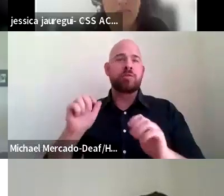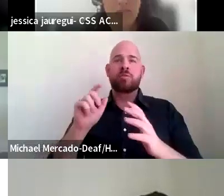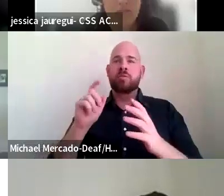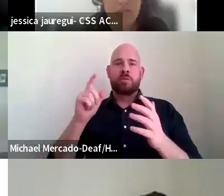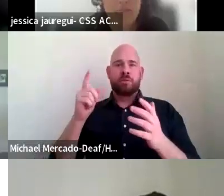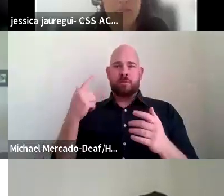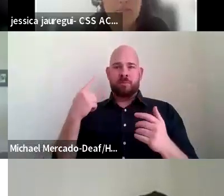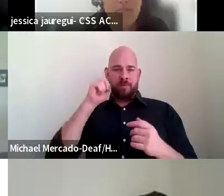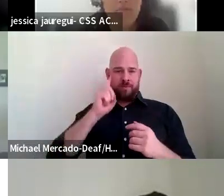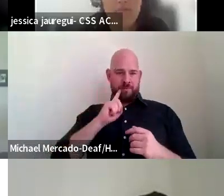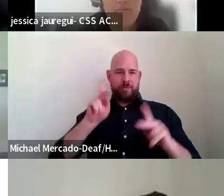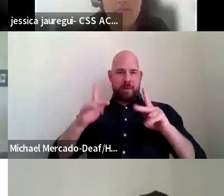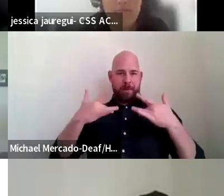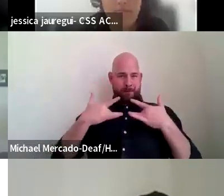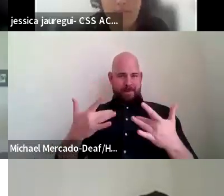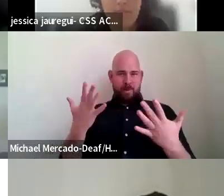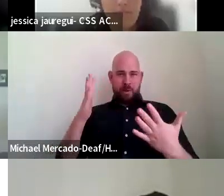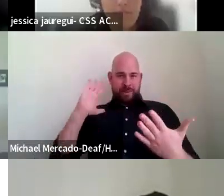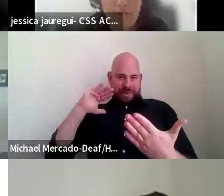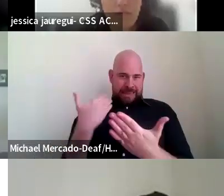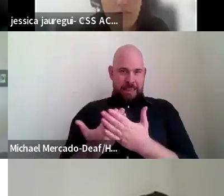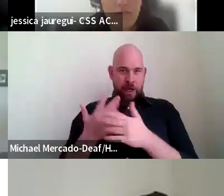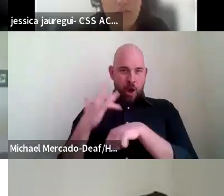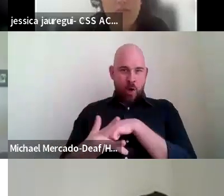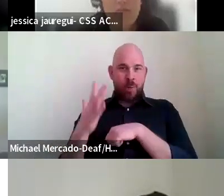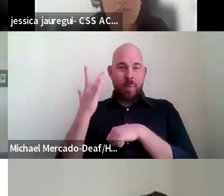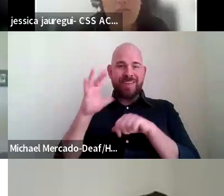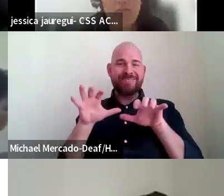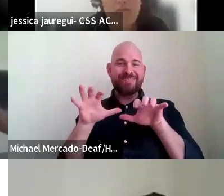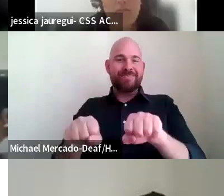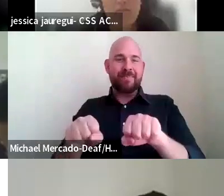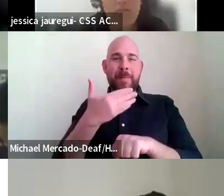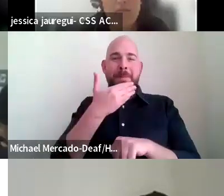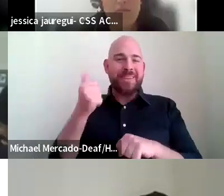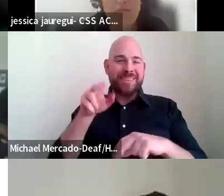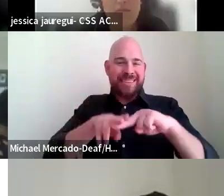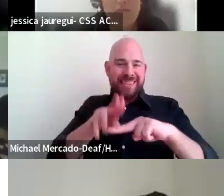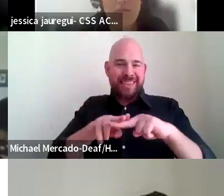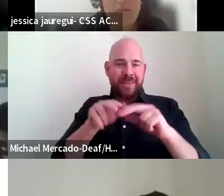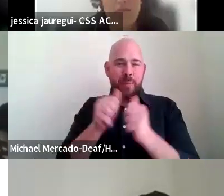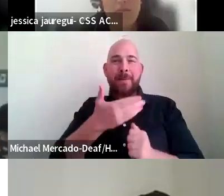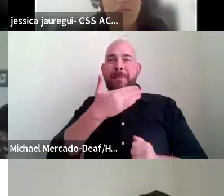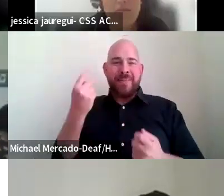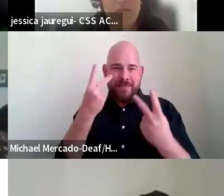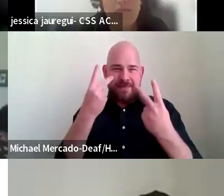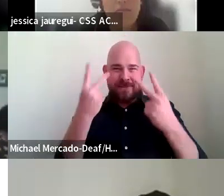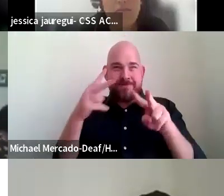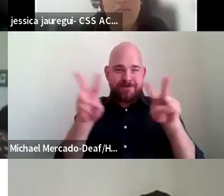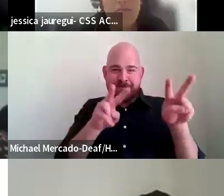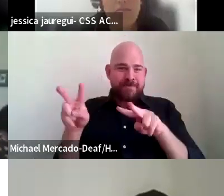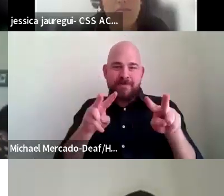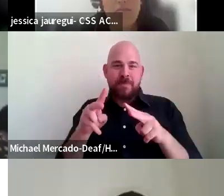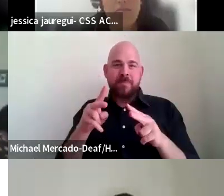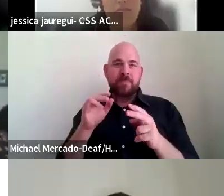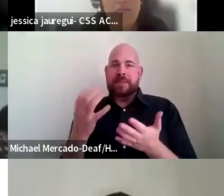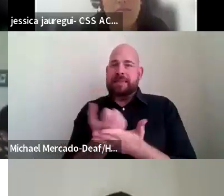or things, theater events. Deaf people typically will arrive early. And the reason being is they want to get the best